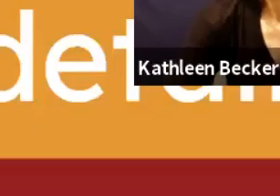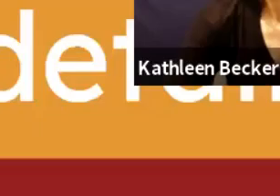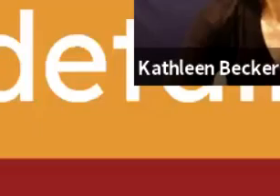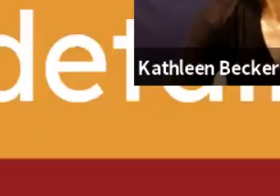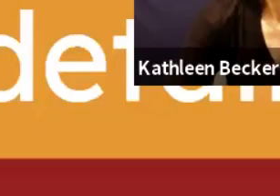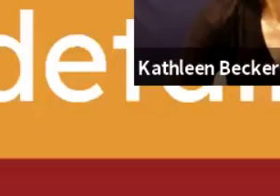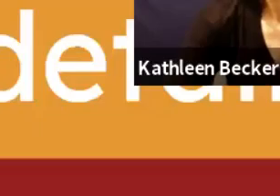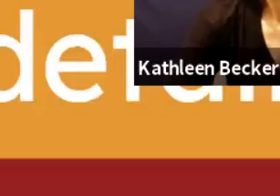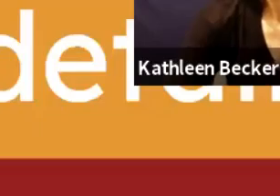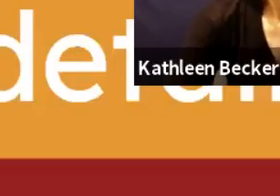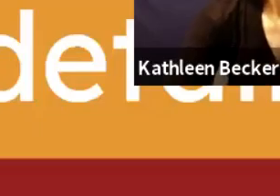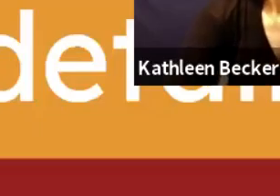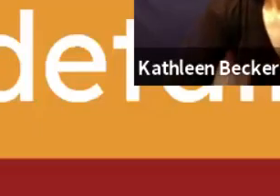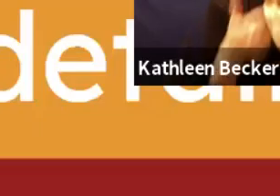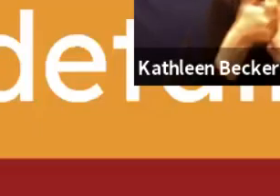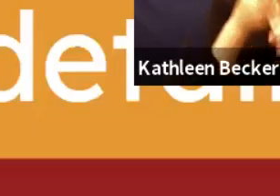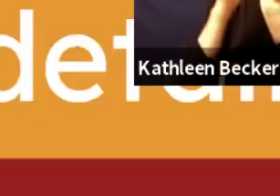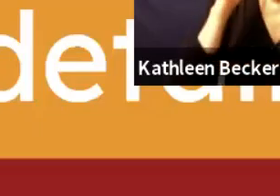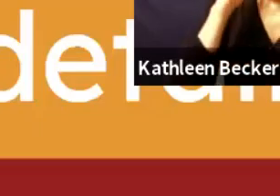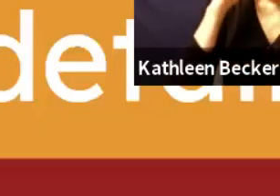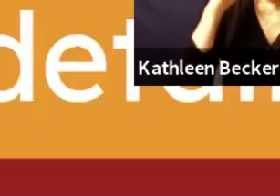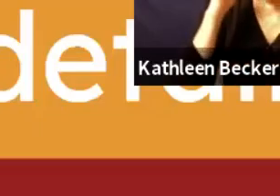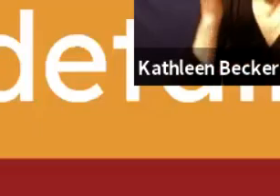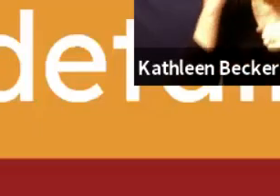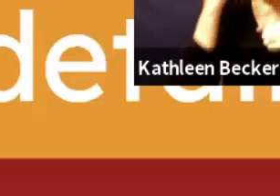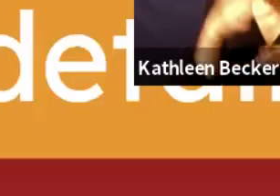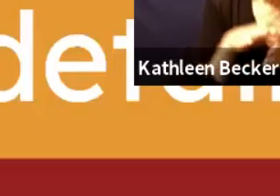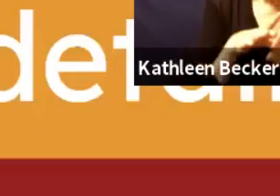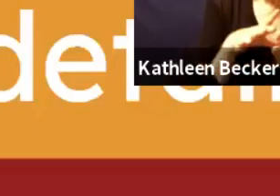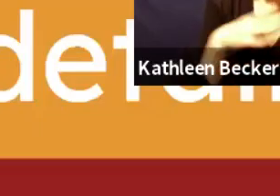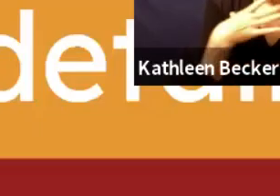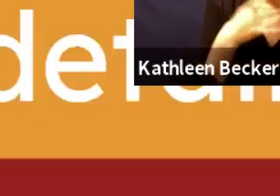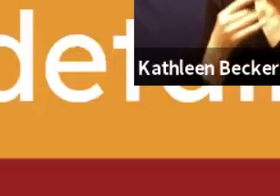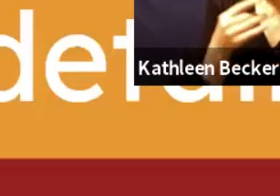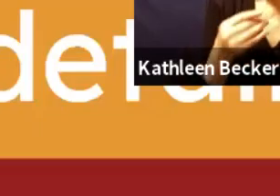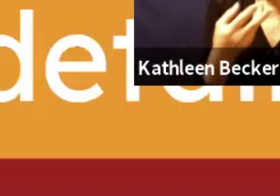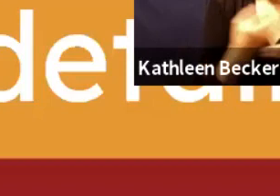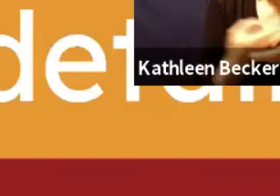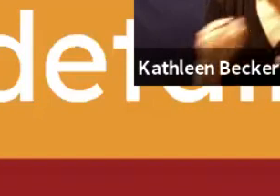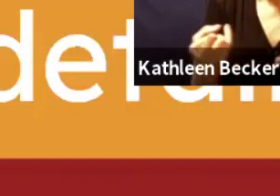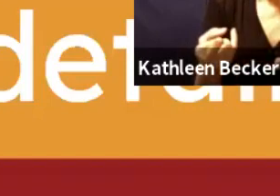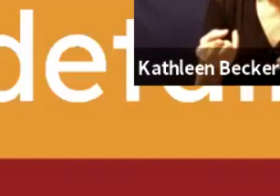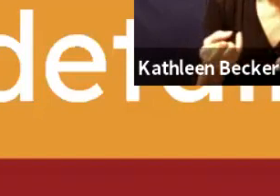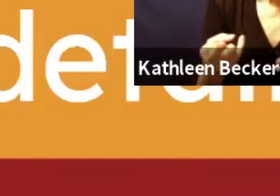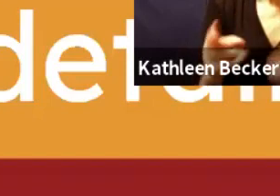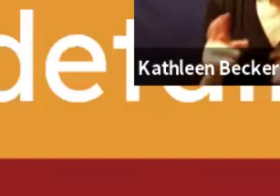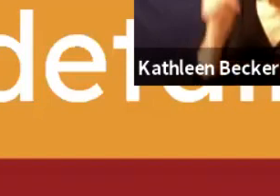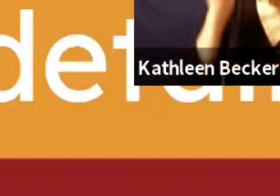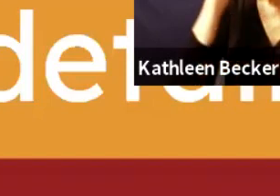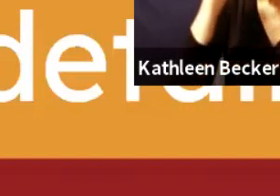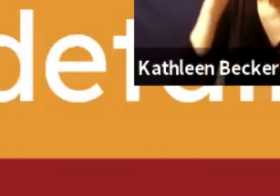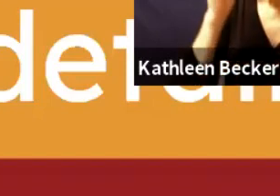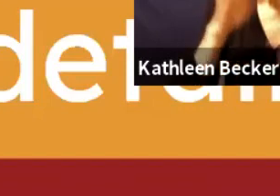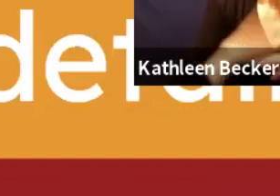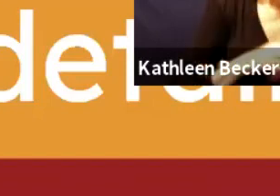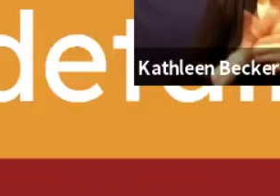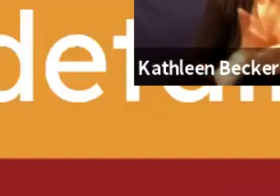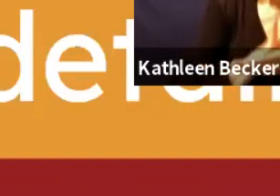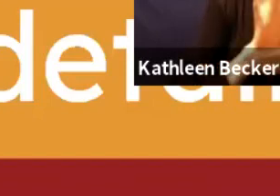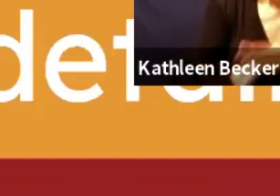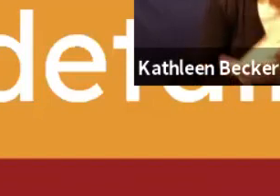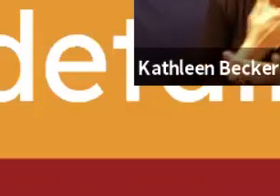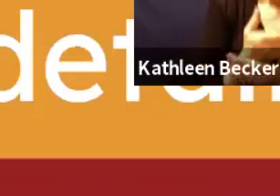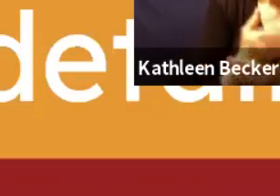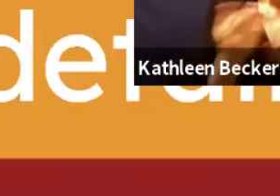I did want to make you aware that if you would like any additional resources and tutorials on Paper,